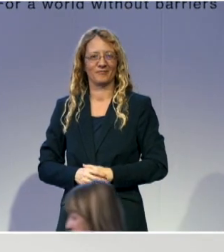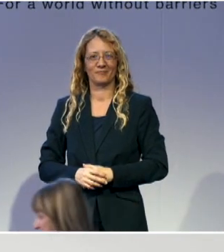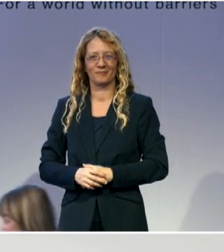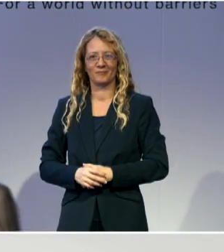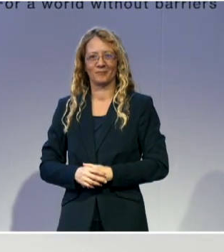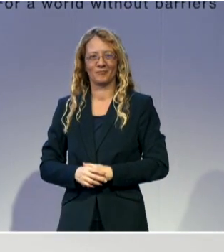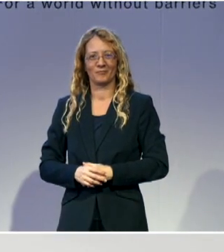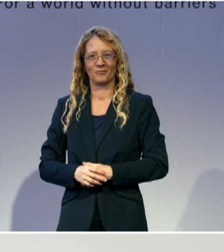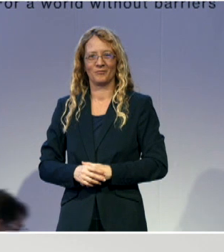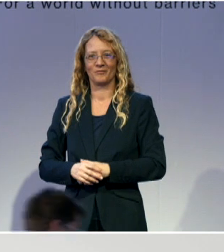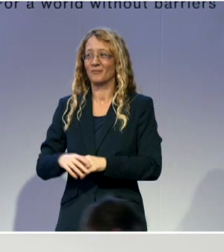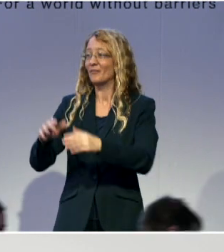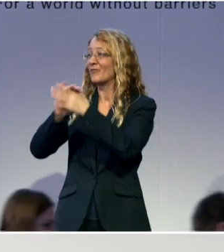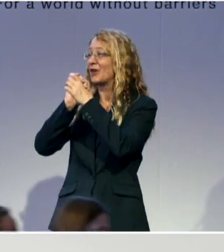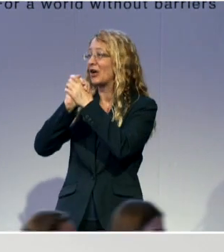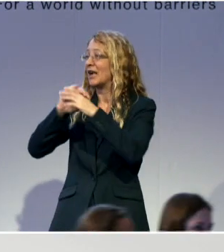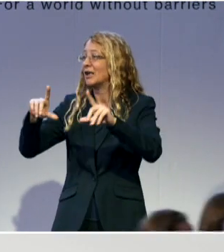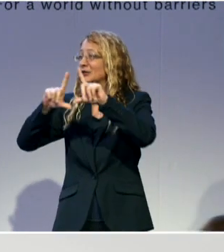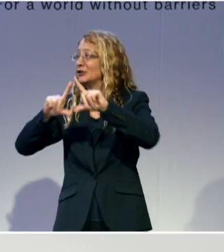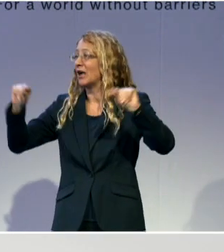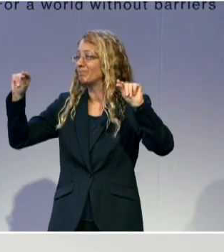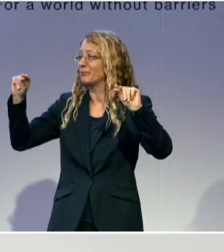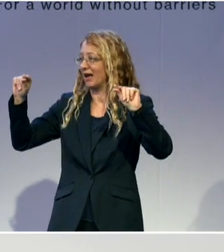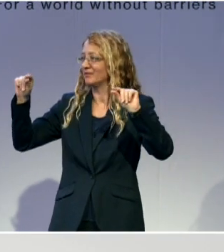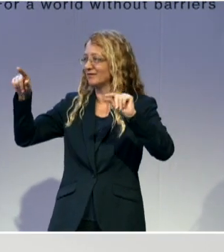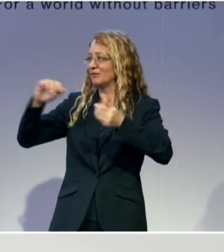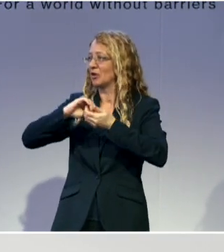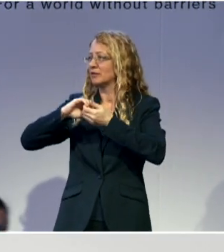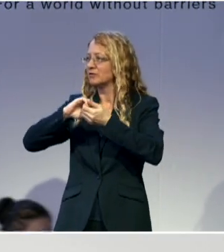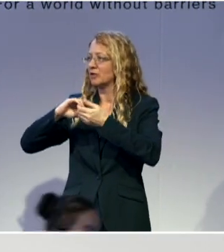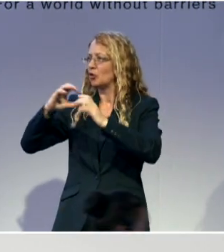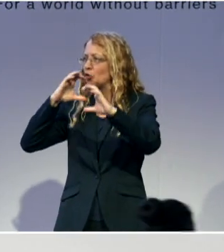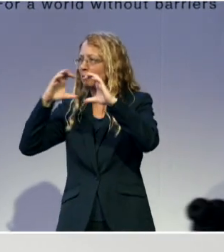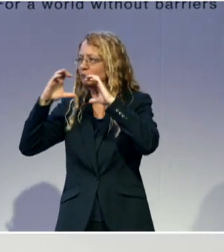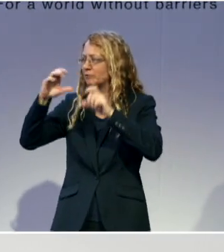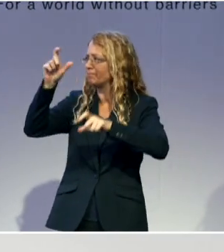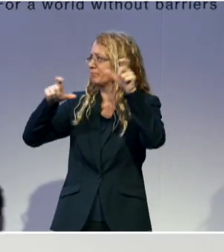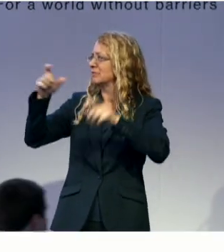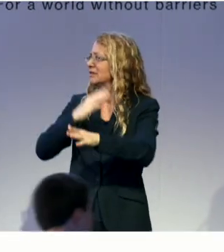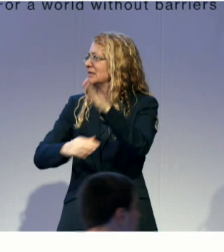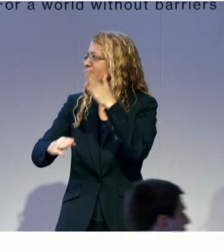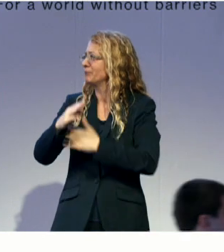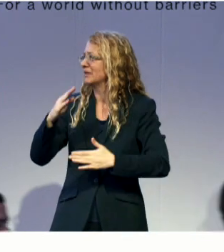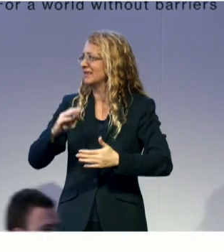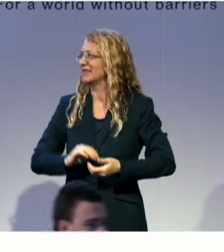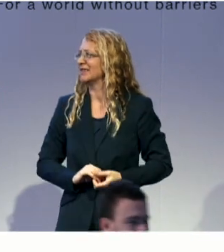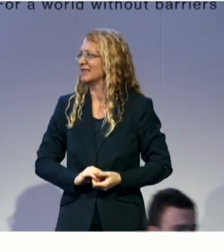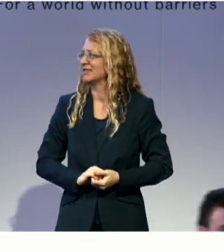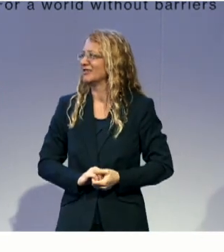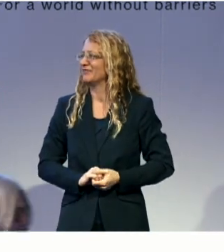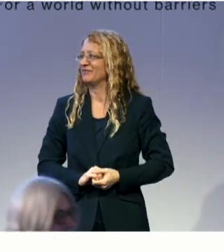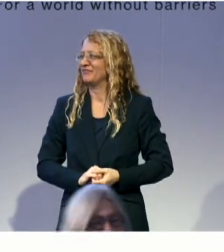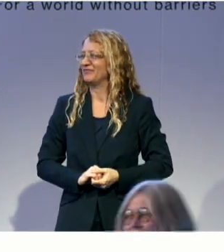Congratulations to the Organization for Broadcasting and Communications for People with Disabilities from Japan. The